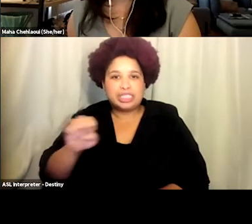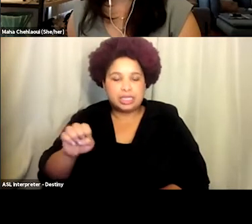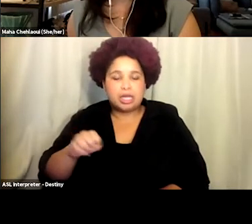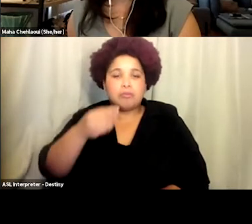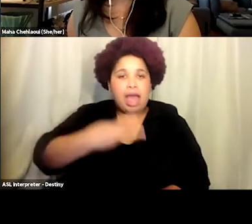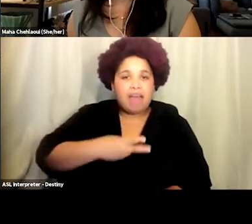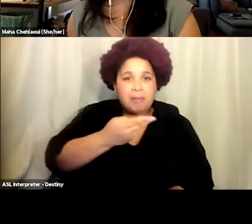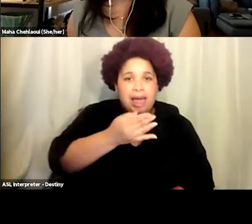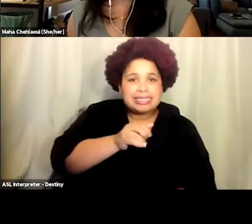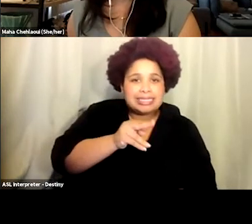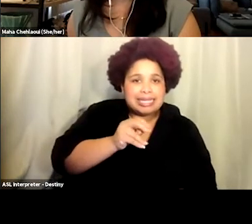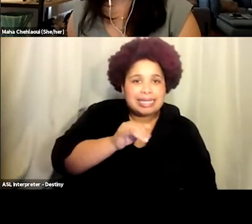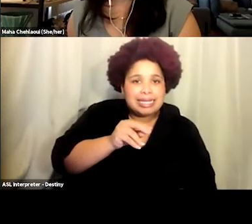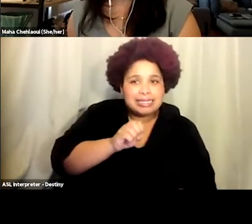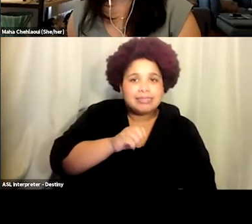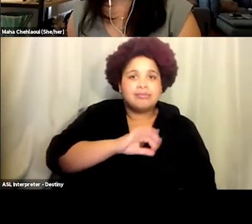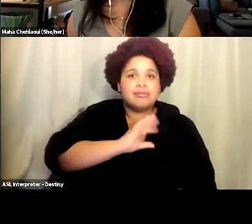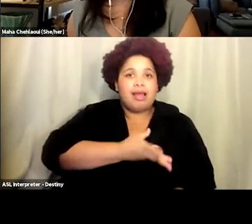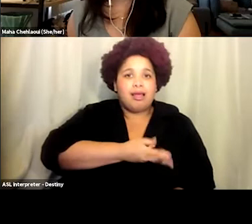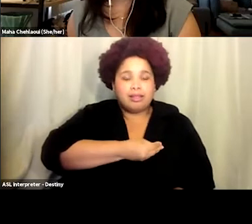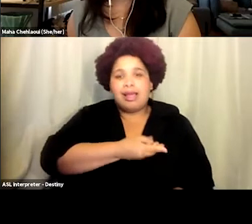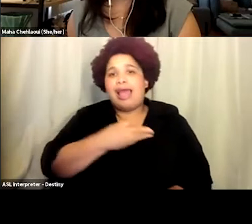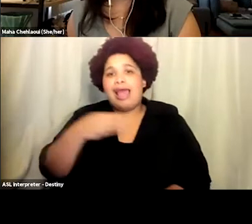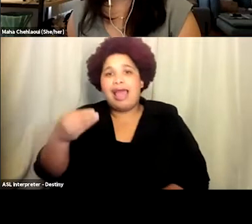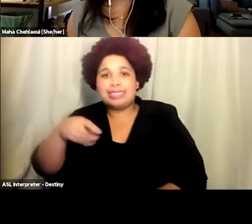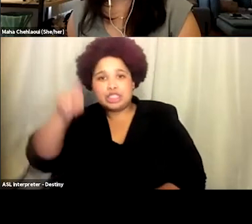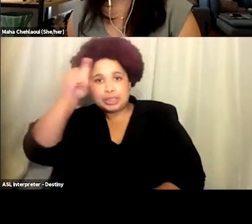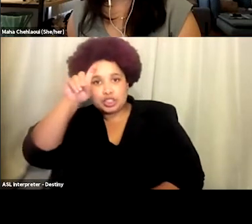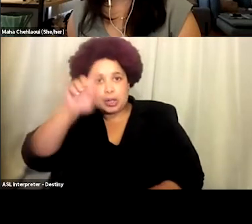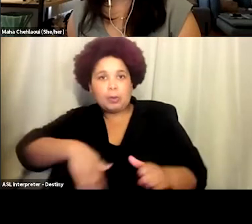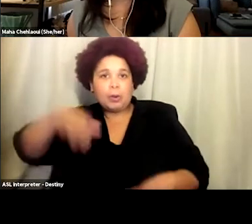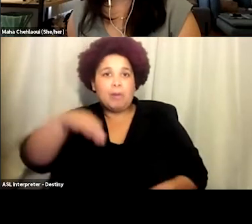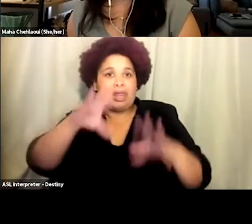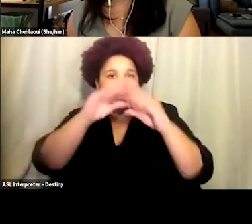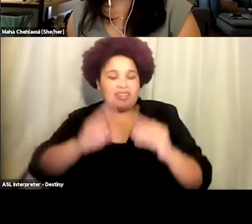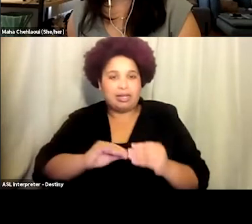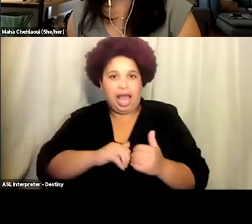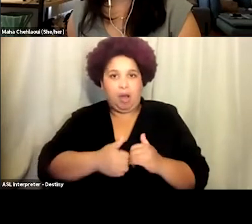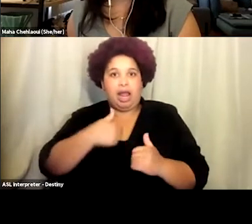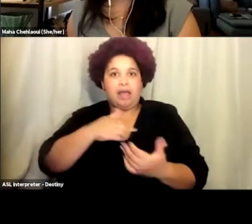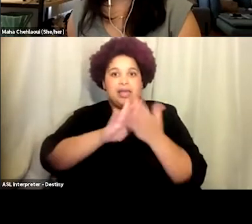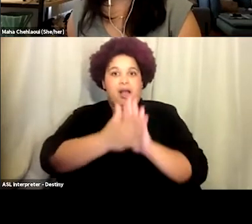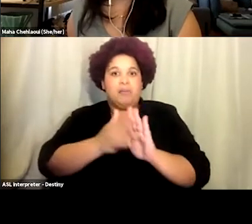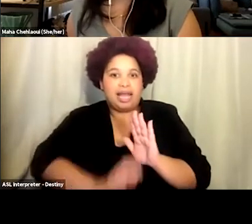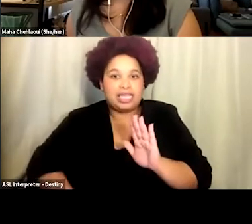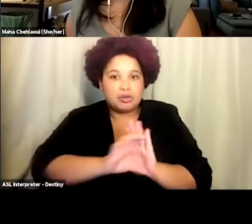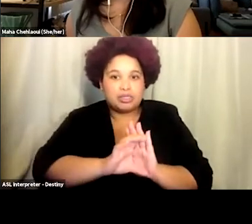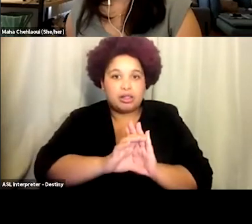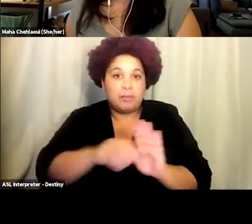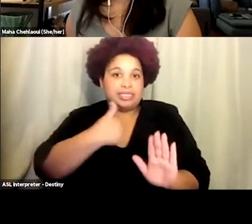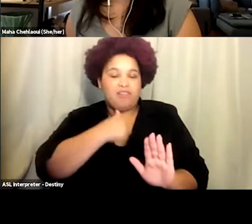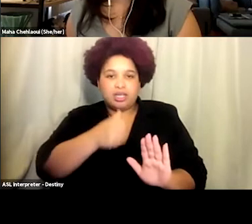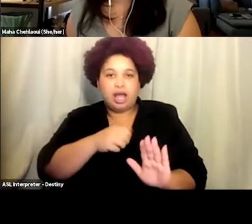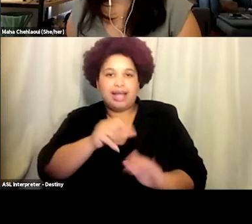born and grew up in Lebanon. And I was asked, how did I bring myself to become the character, although I am not